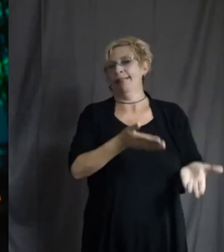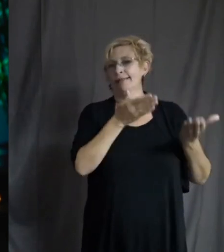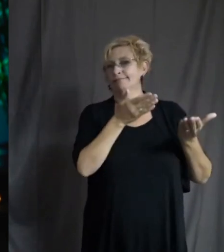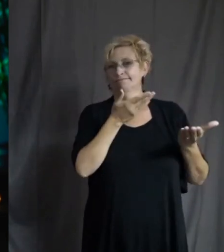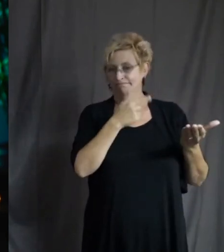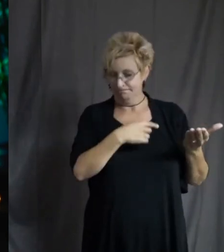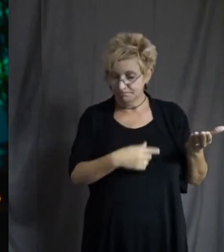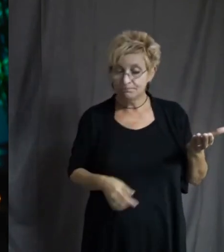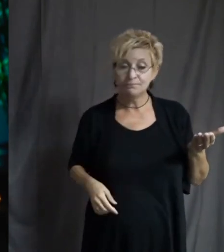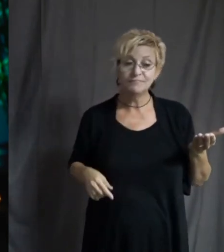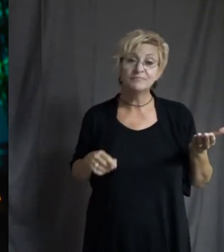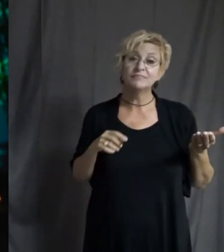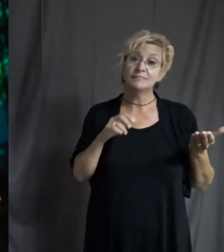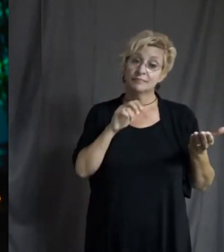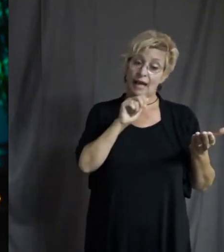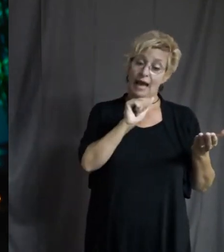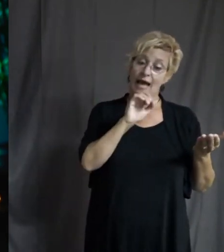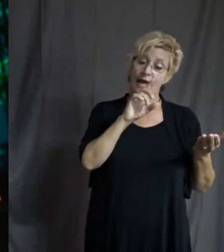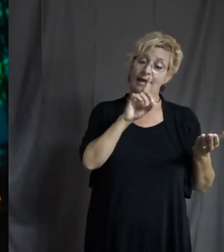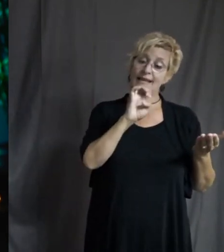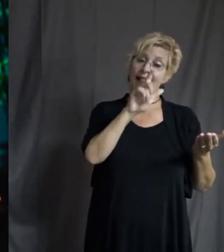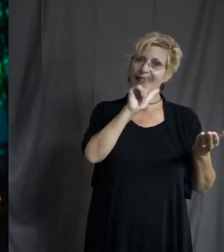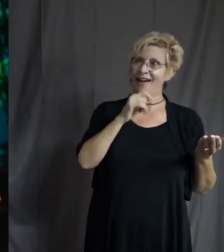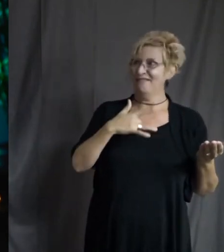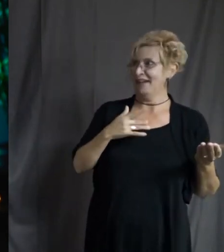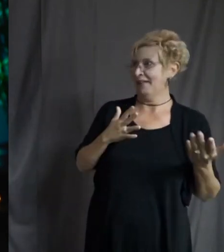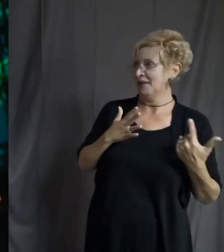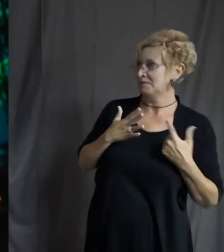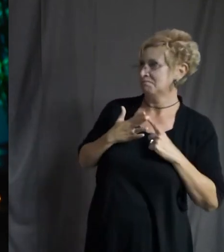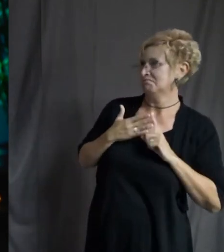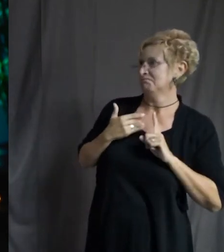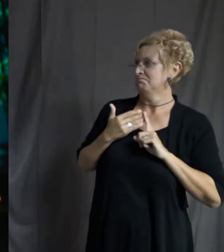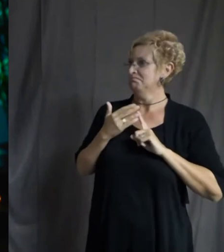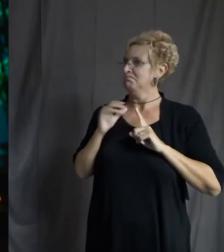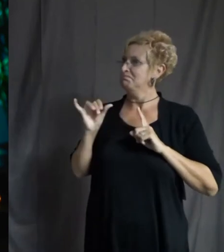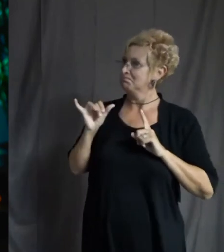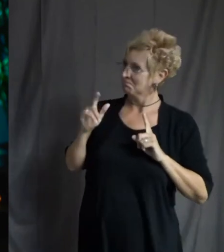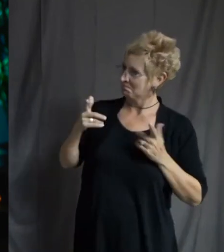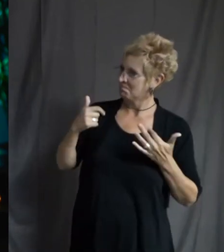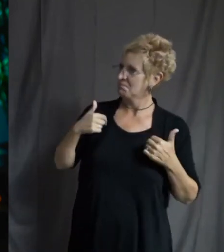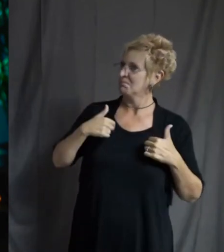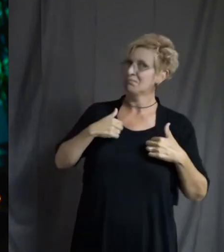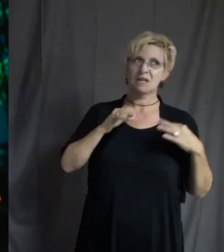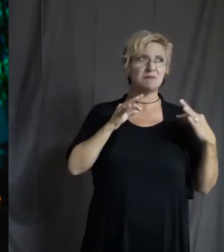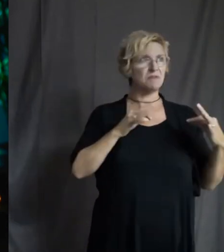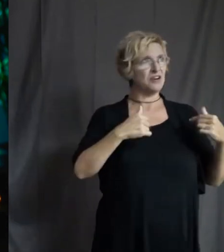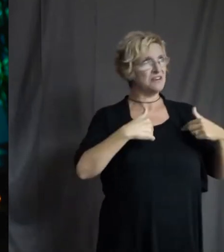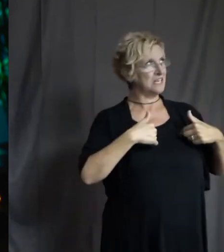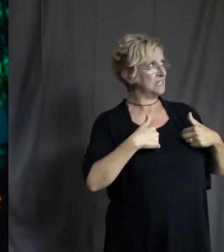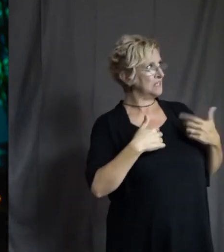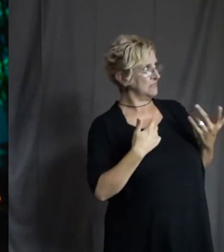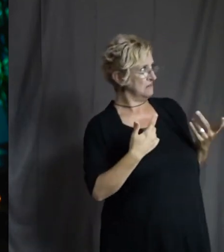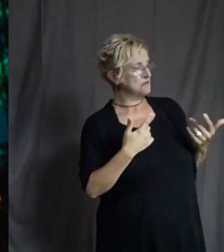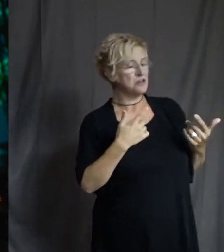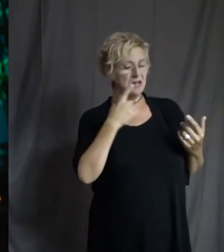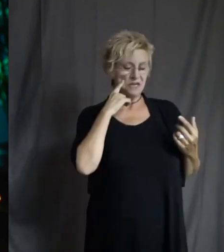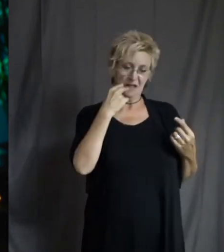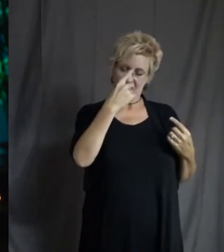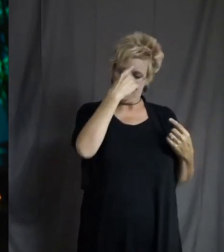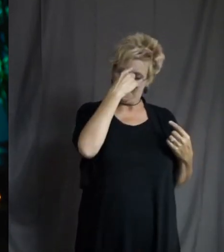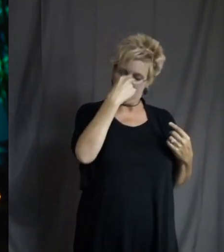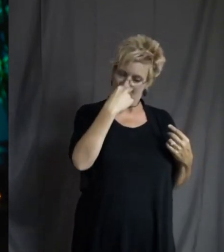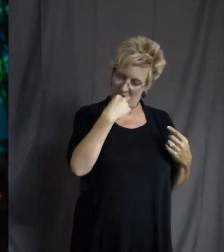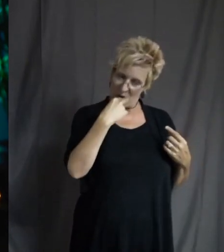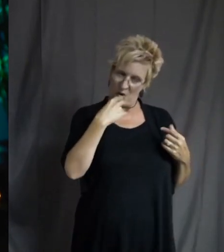spawned. Adela, flattered, began to ponder on the truth of the statement. That night, alone in her room, she examined herself pore